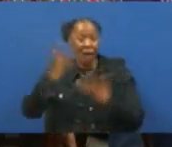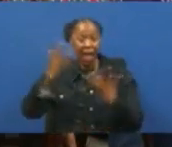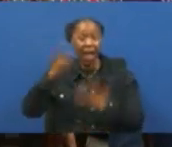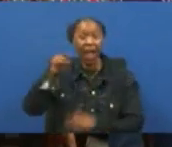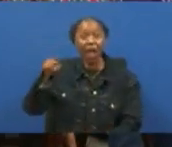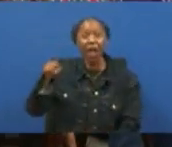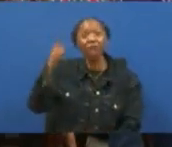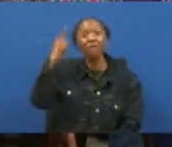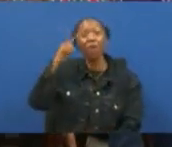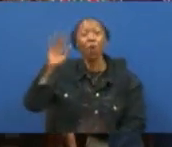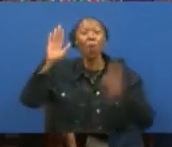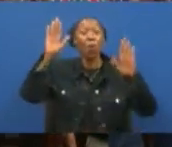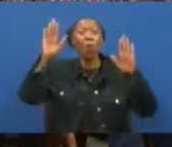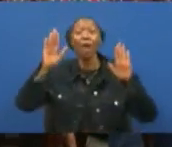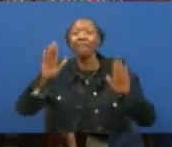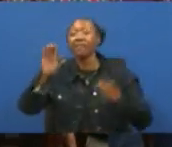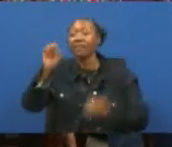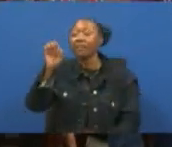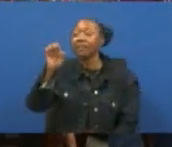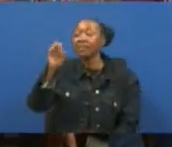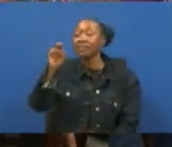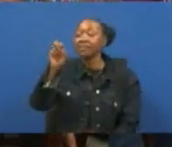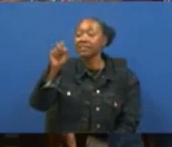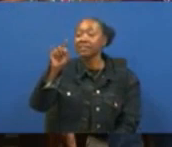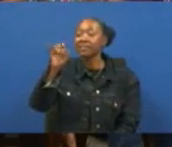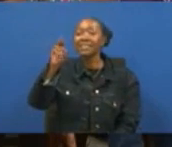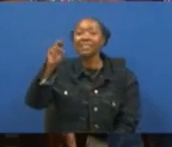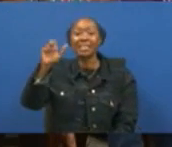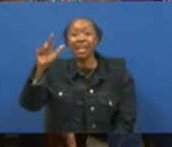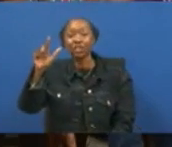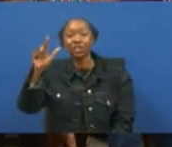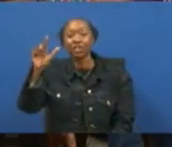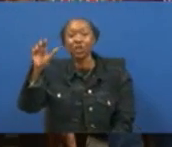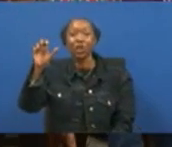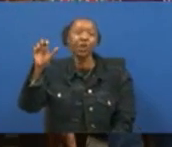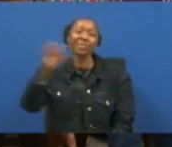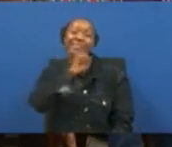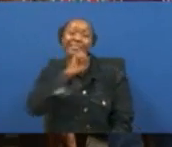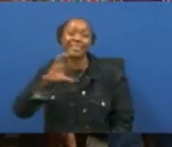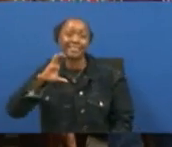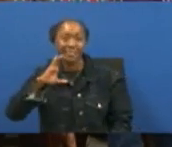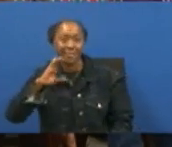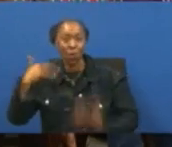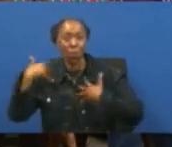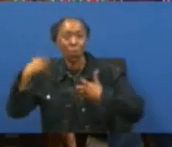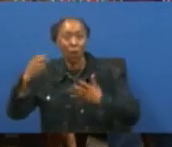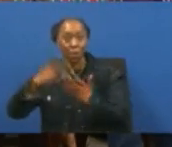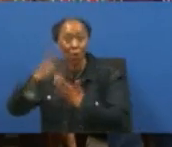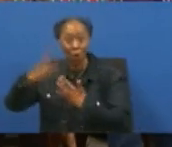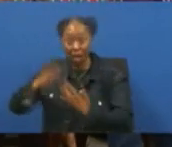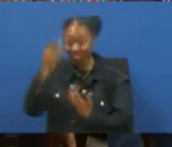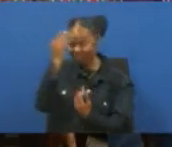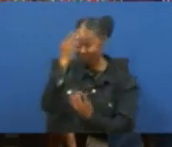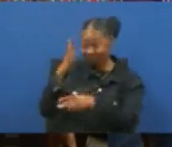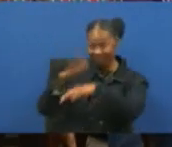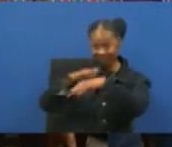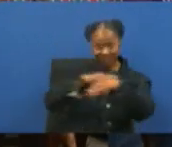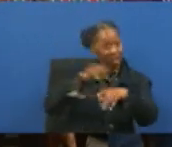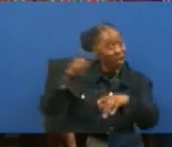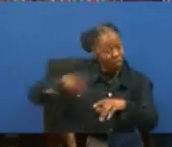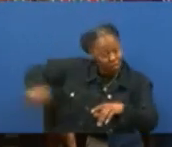Sensational Seniors Wellness Program. And I'm here to tell you they are